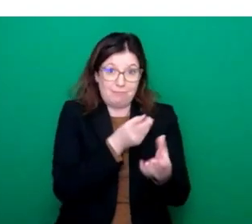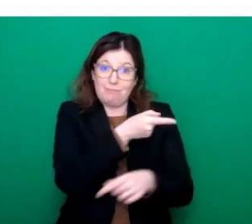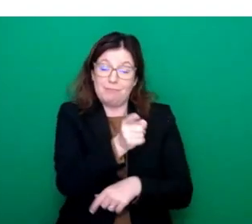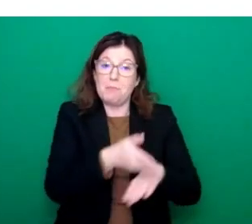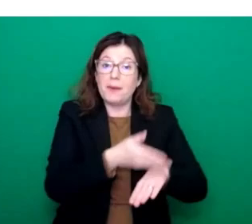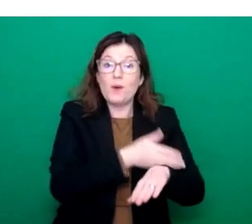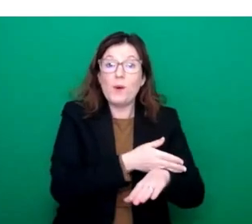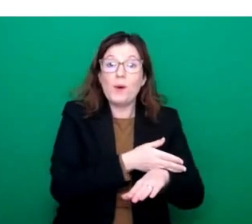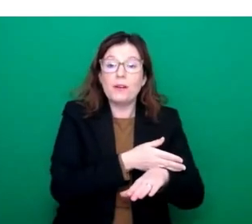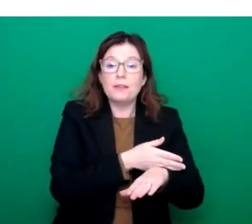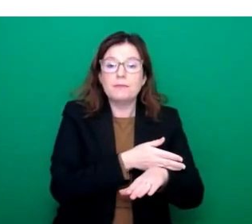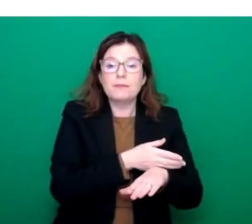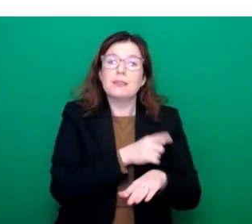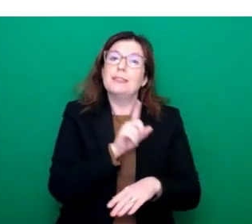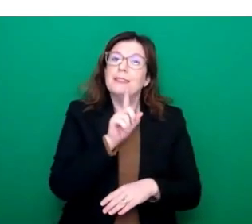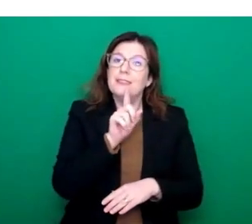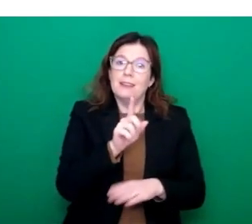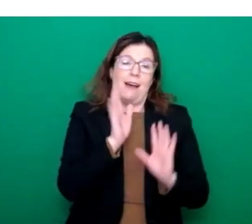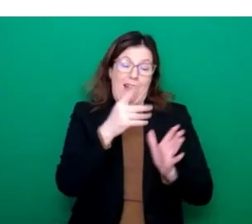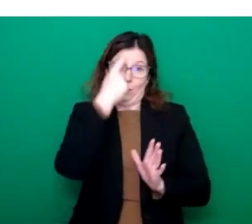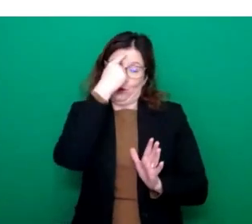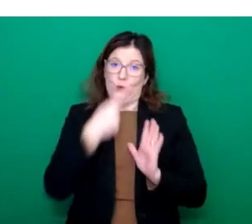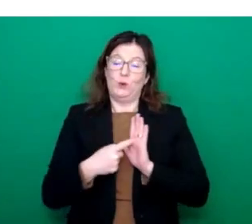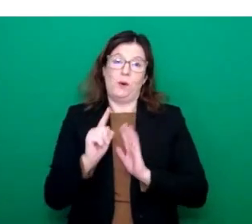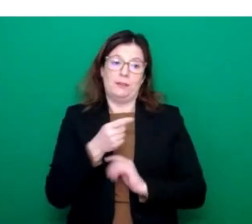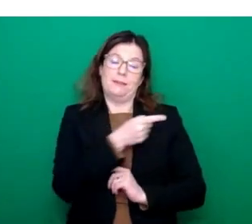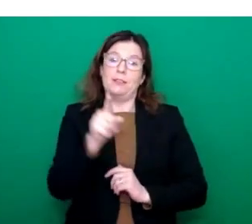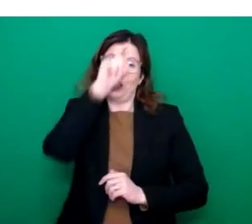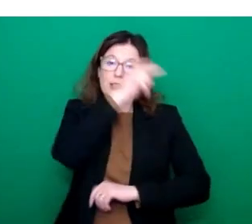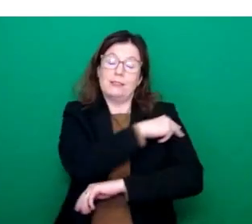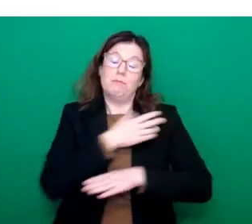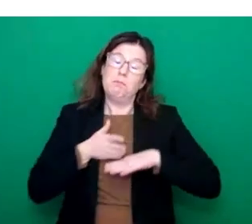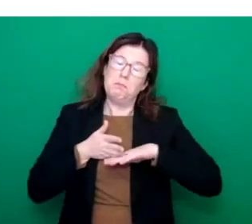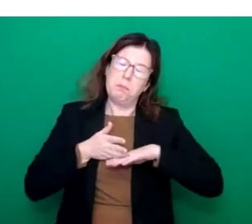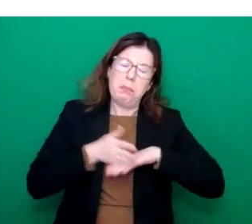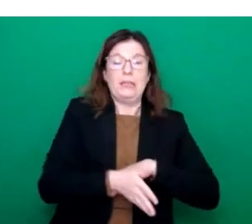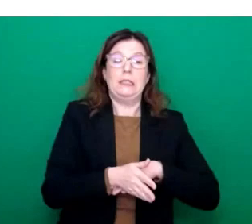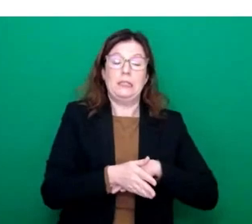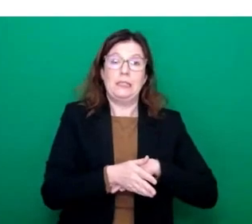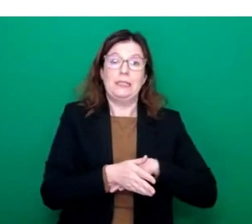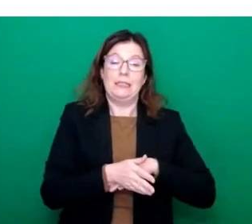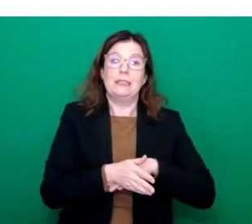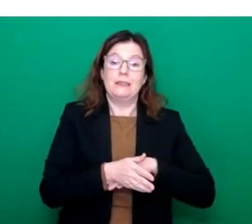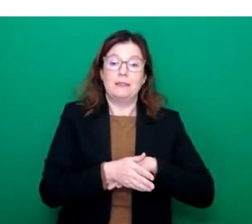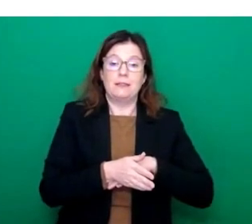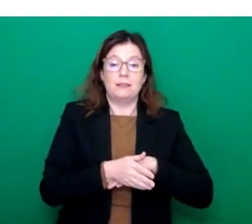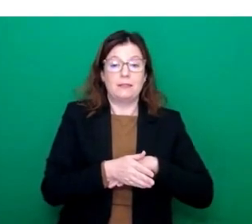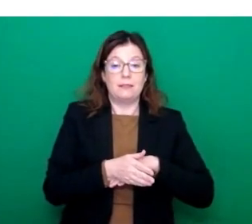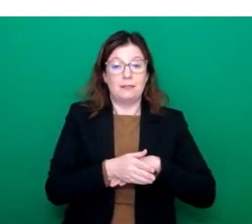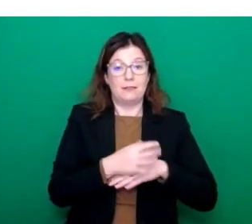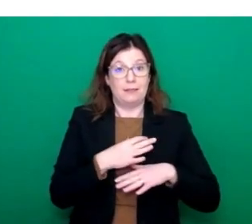that they are seriously overstretched. And there's an element that Alison touched upon, which we may move on to,